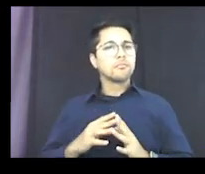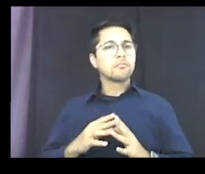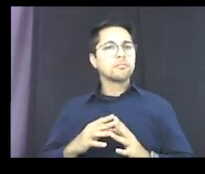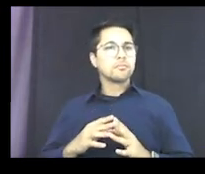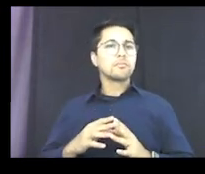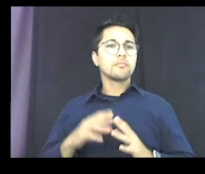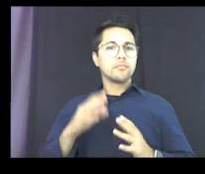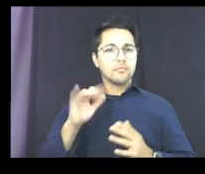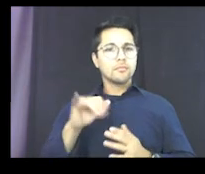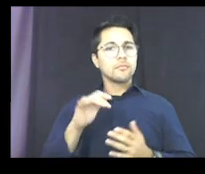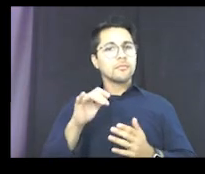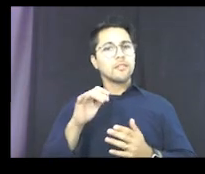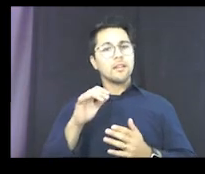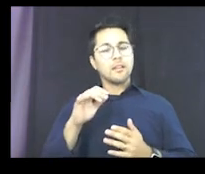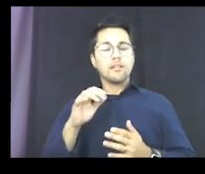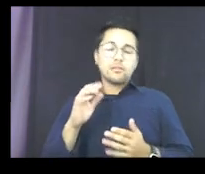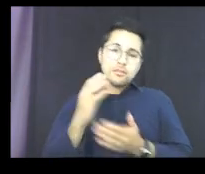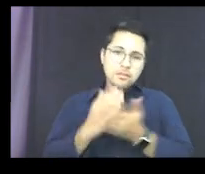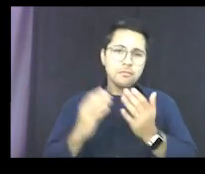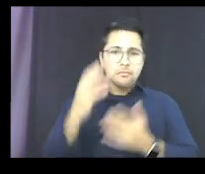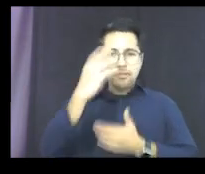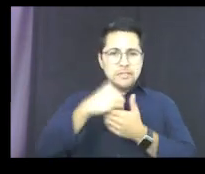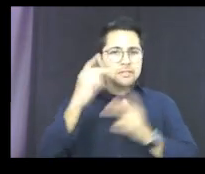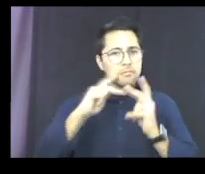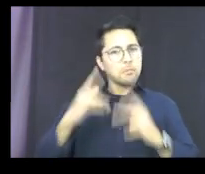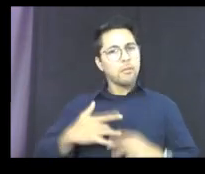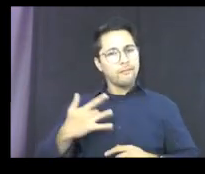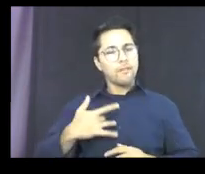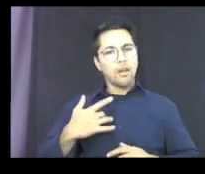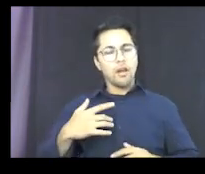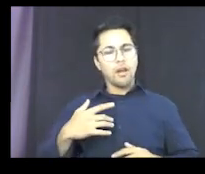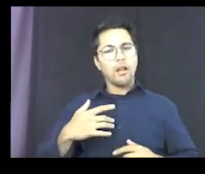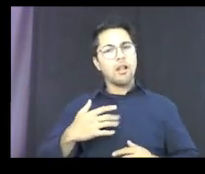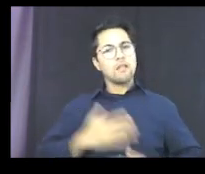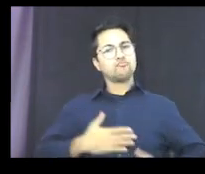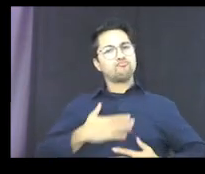some autistic people find that comforting.